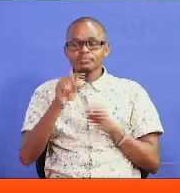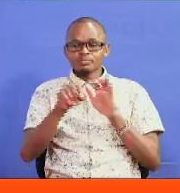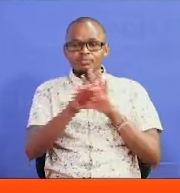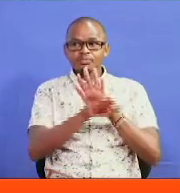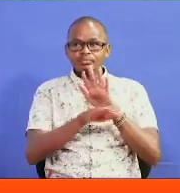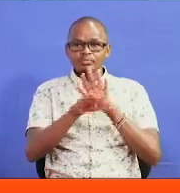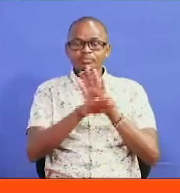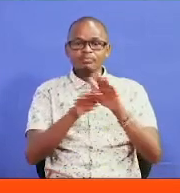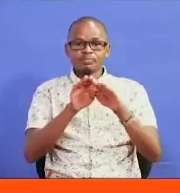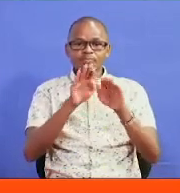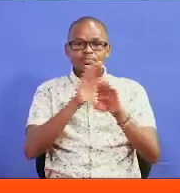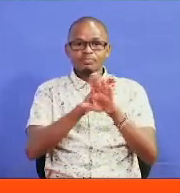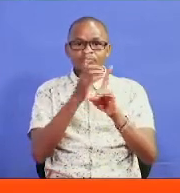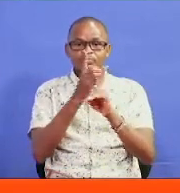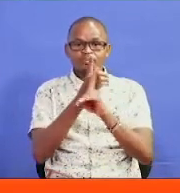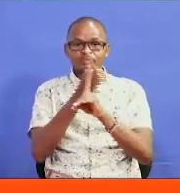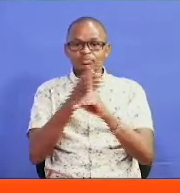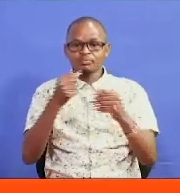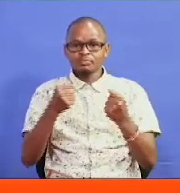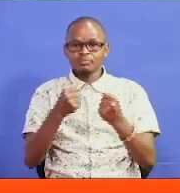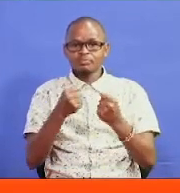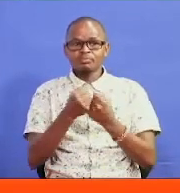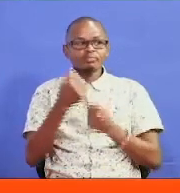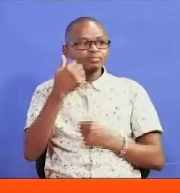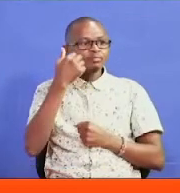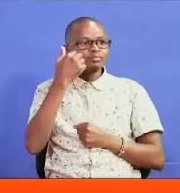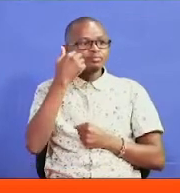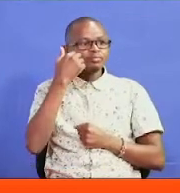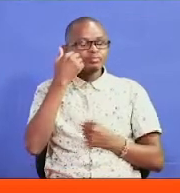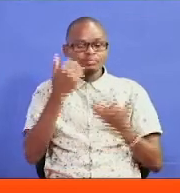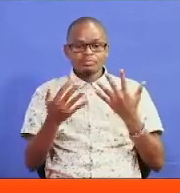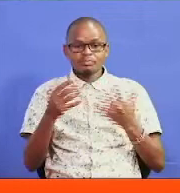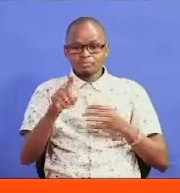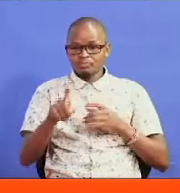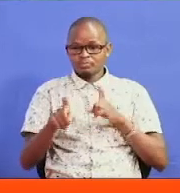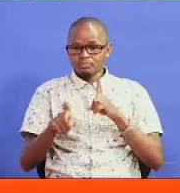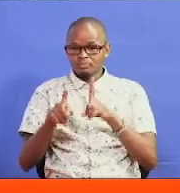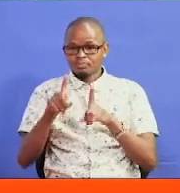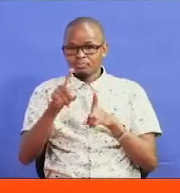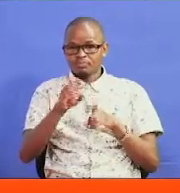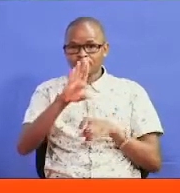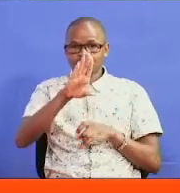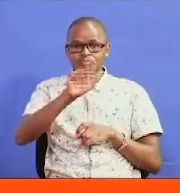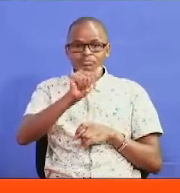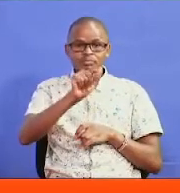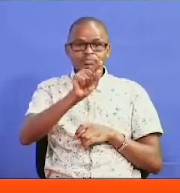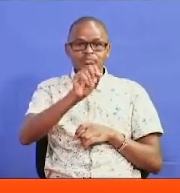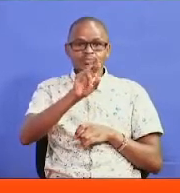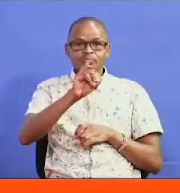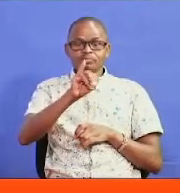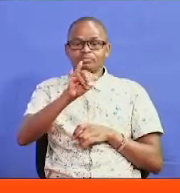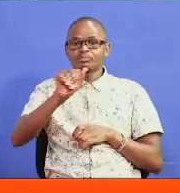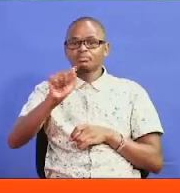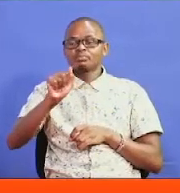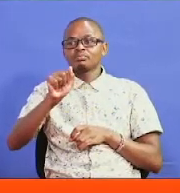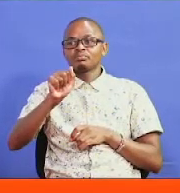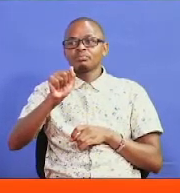based on the various causes of a disease. It could be a virus, could be a bacteria, could be a